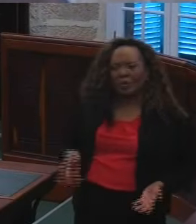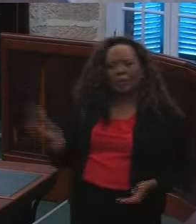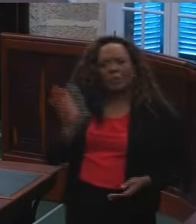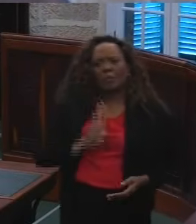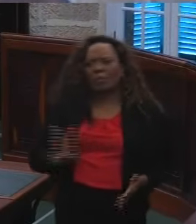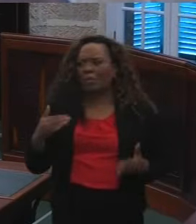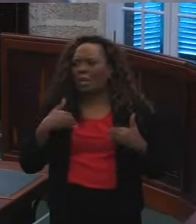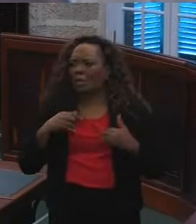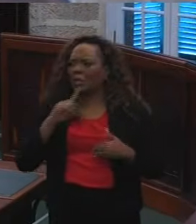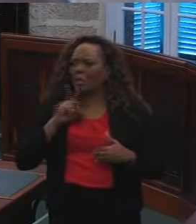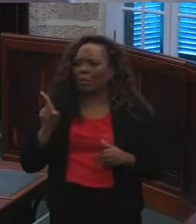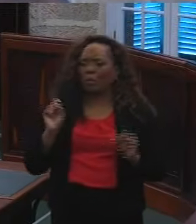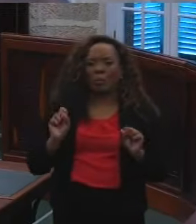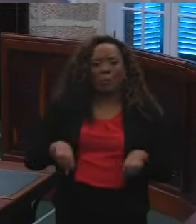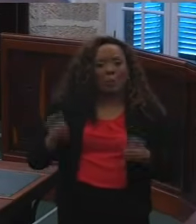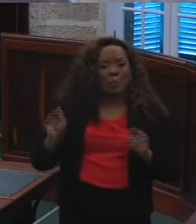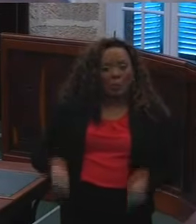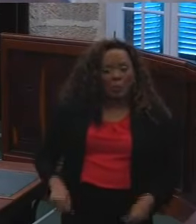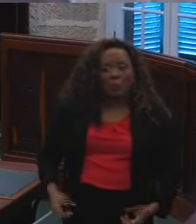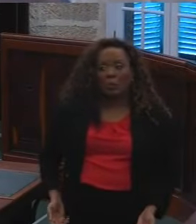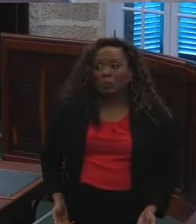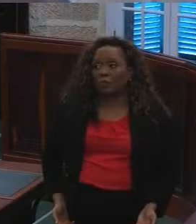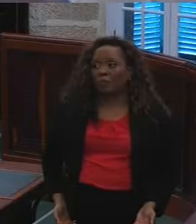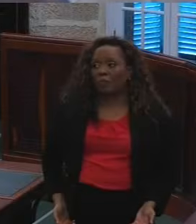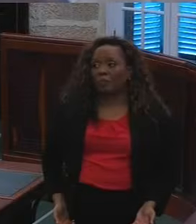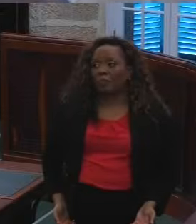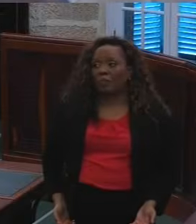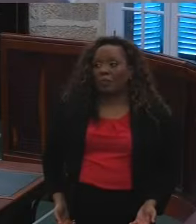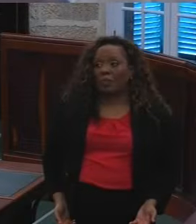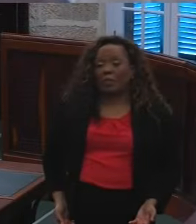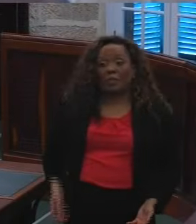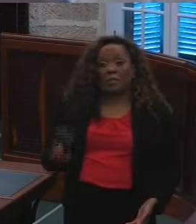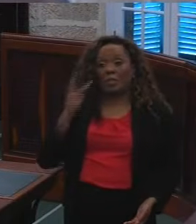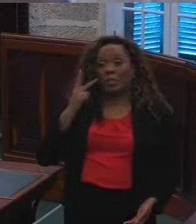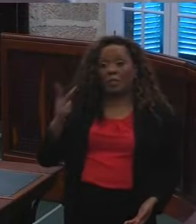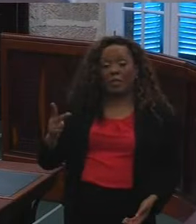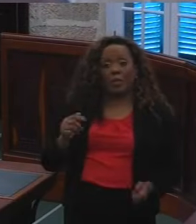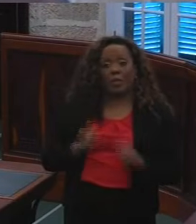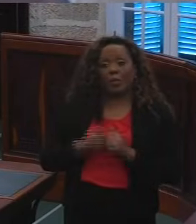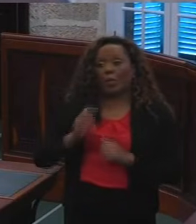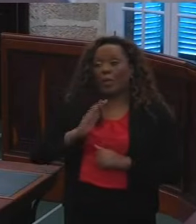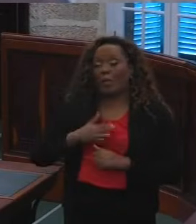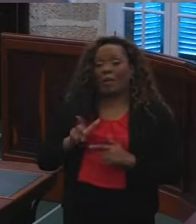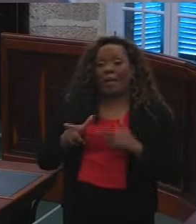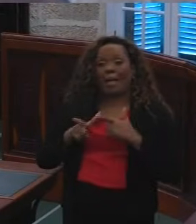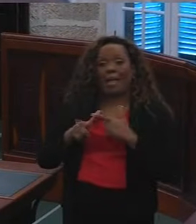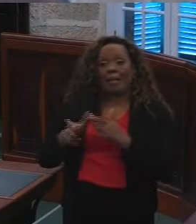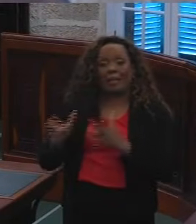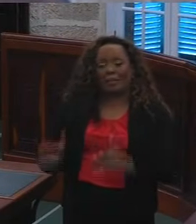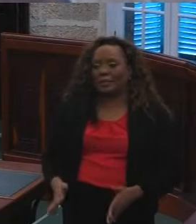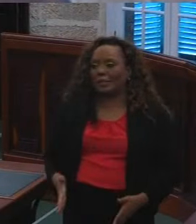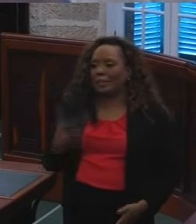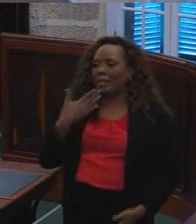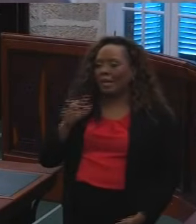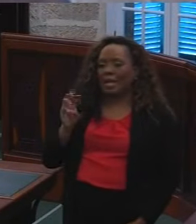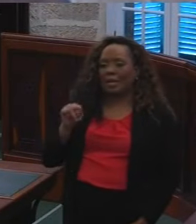do that. We saw it with our athletes, and thanks to the Member of Parliament for St. John,